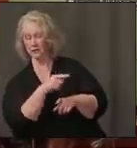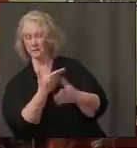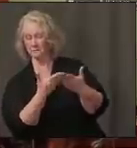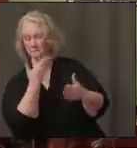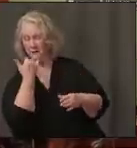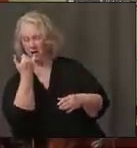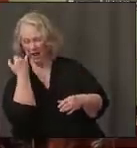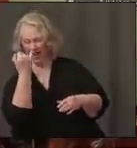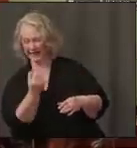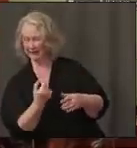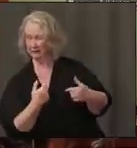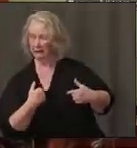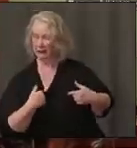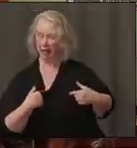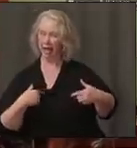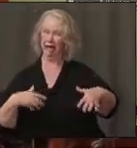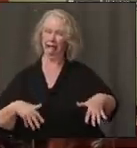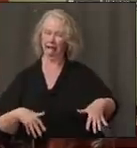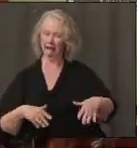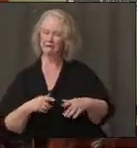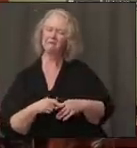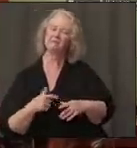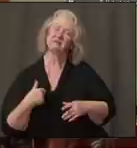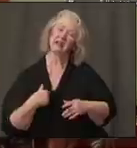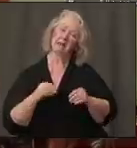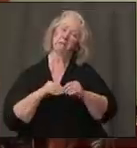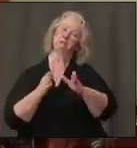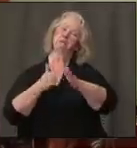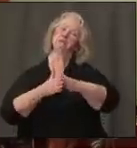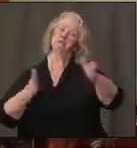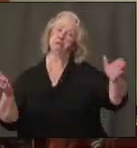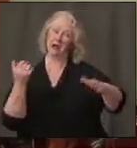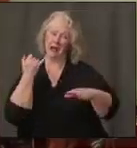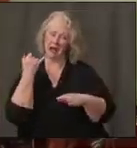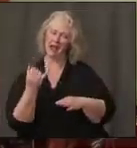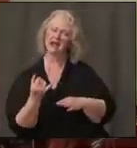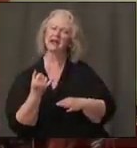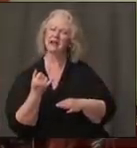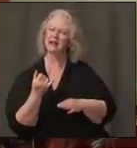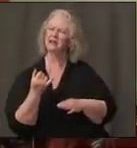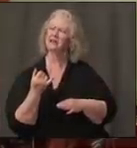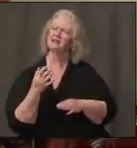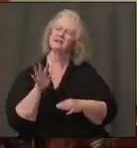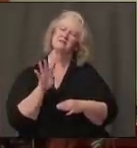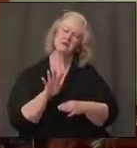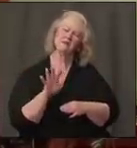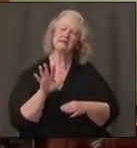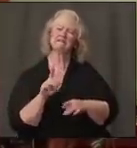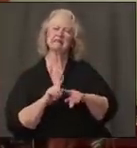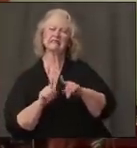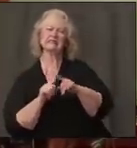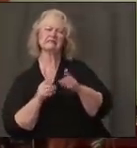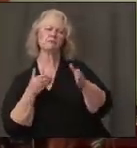the following. Broadly speaking, there are 4 or 5 different ways of approaching a